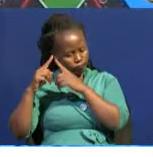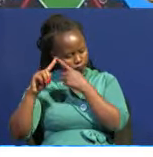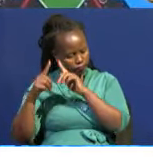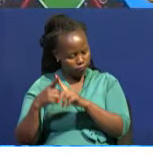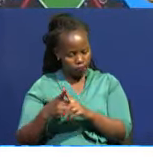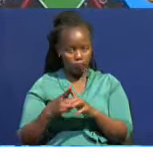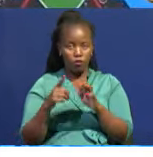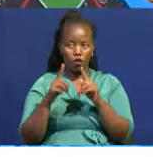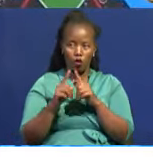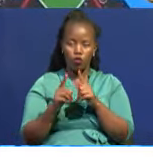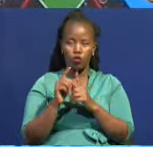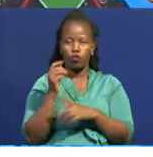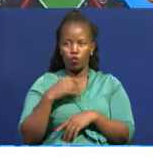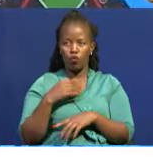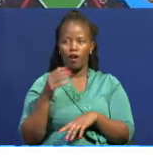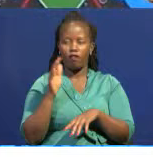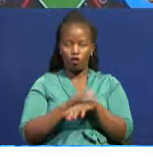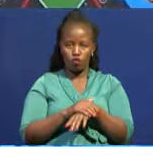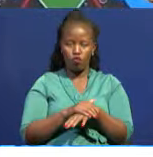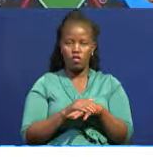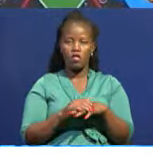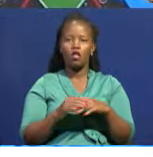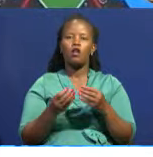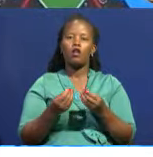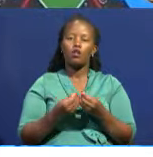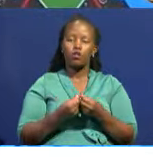we can come up with good solutions.